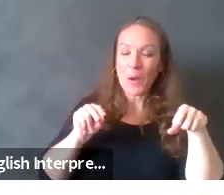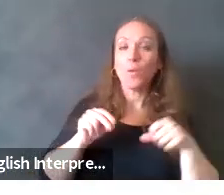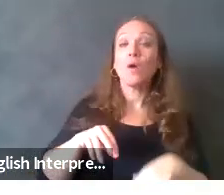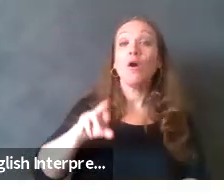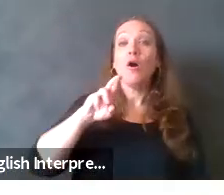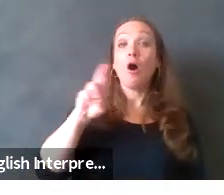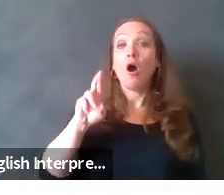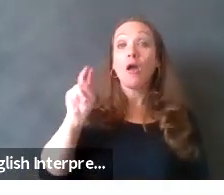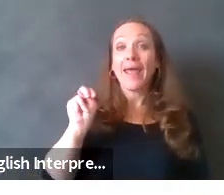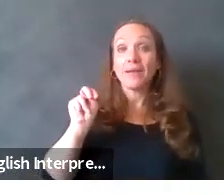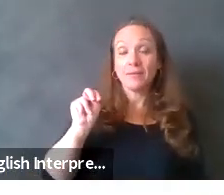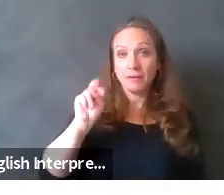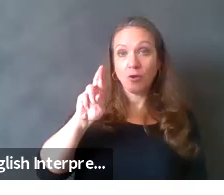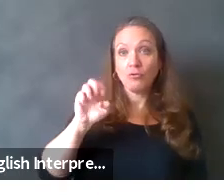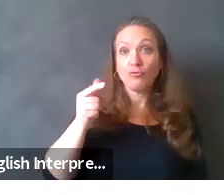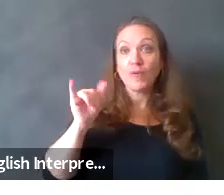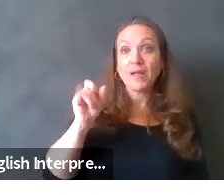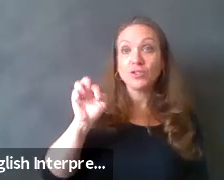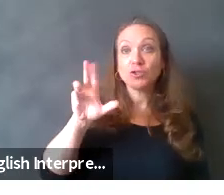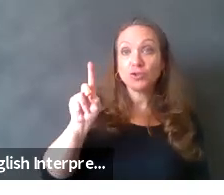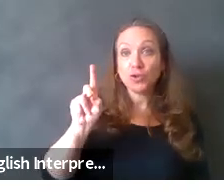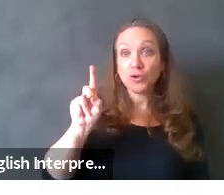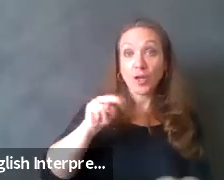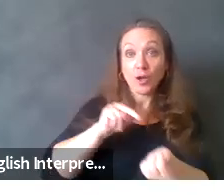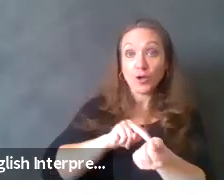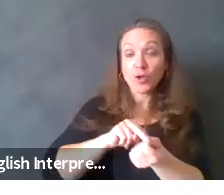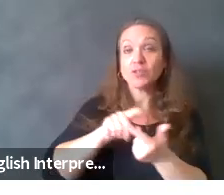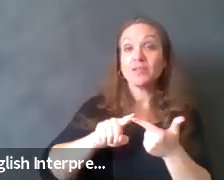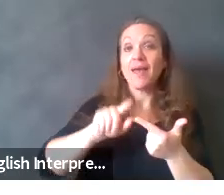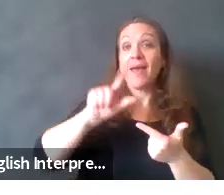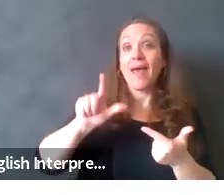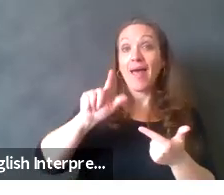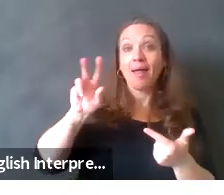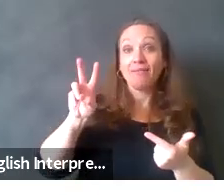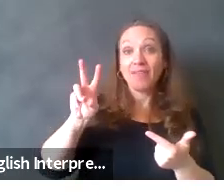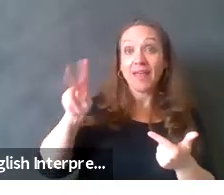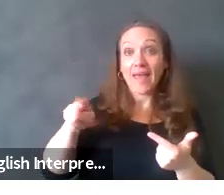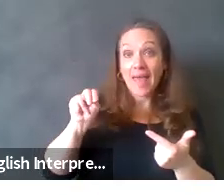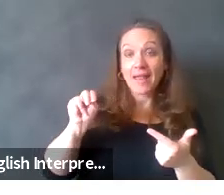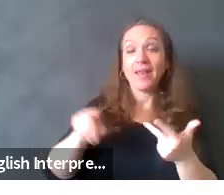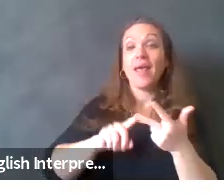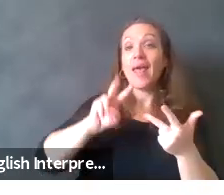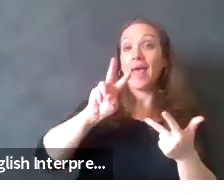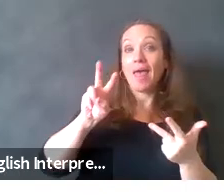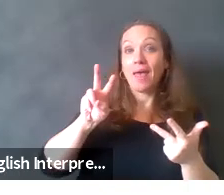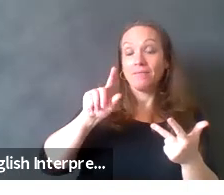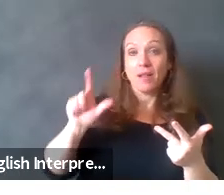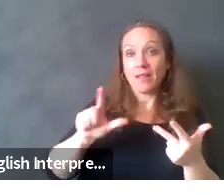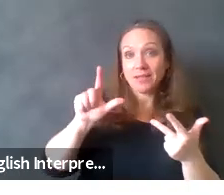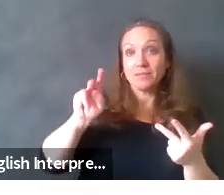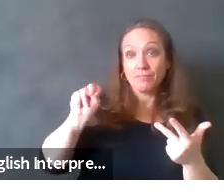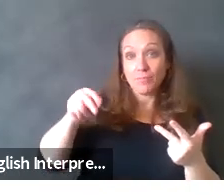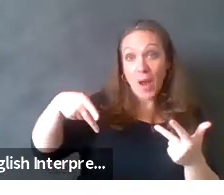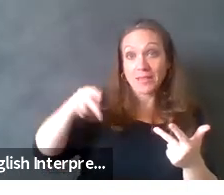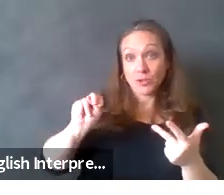nurses, licensed practical nurses, and licensed vocational nurses do have full scope of